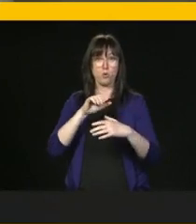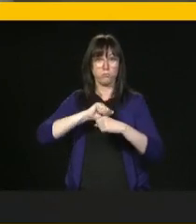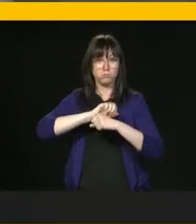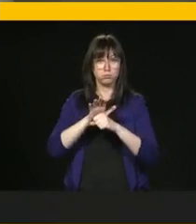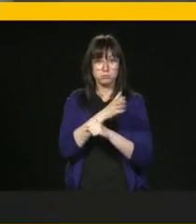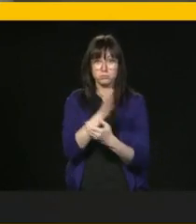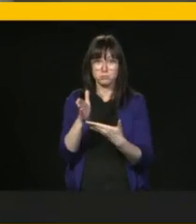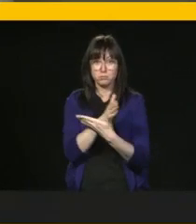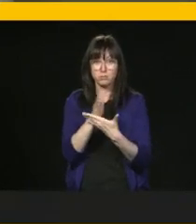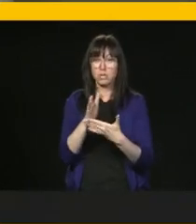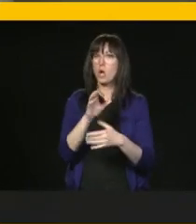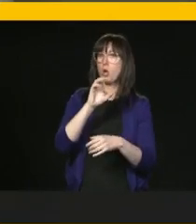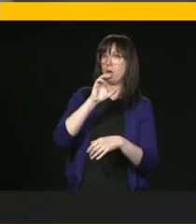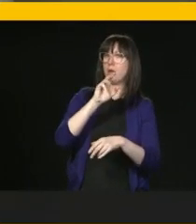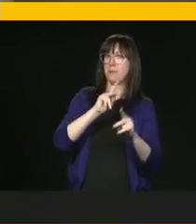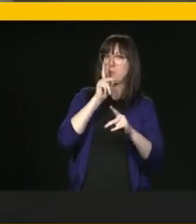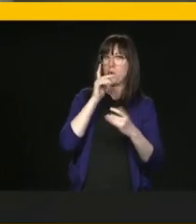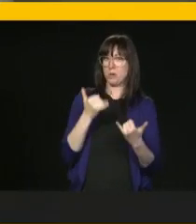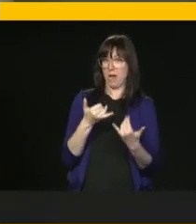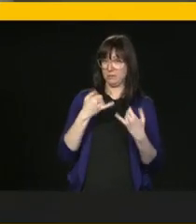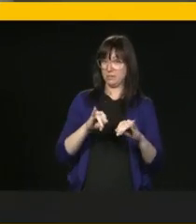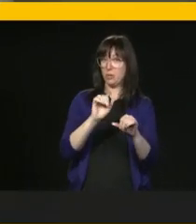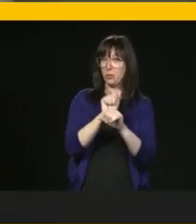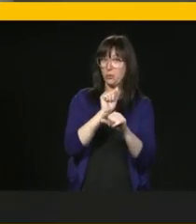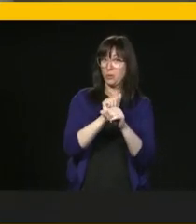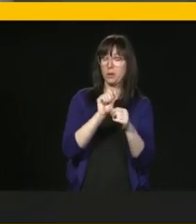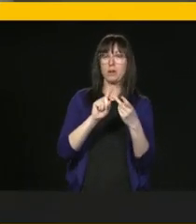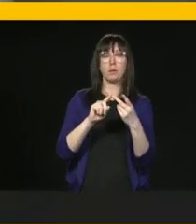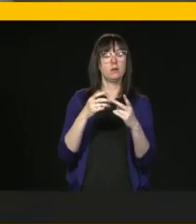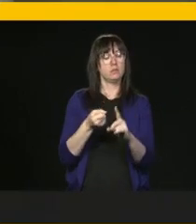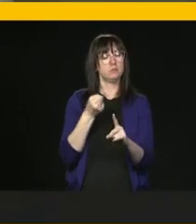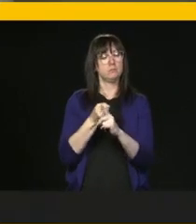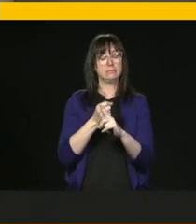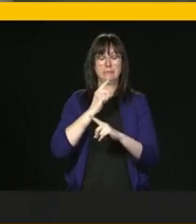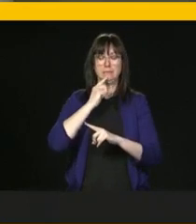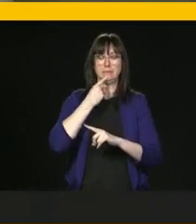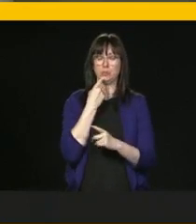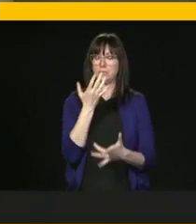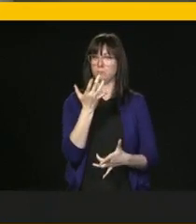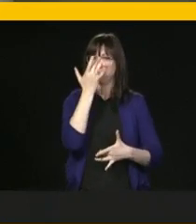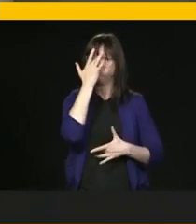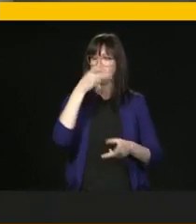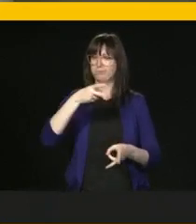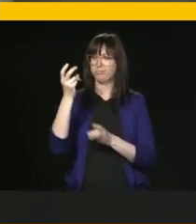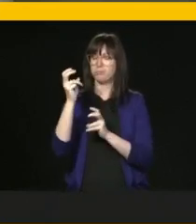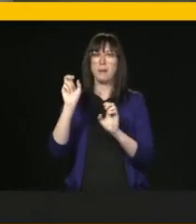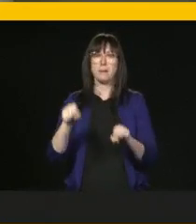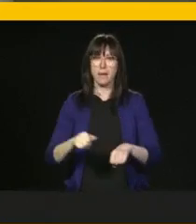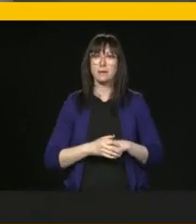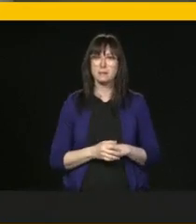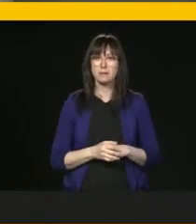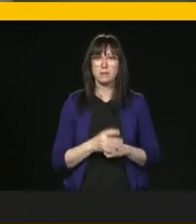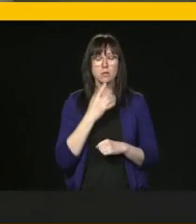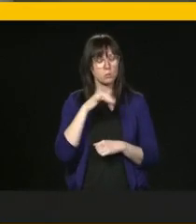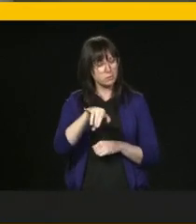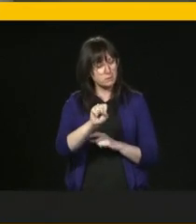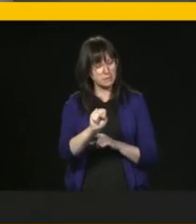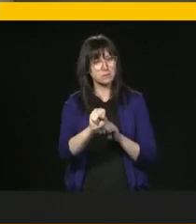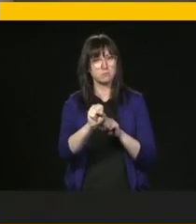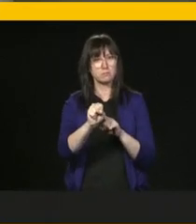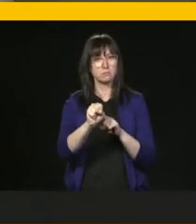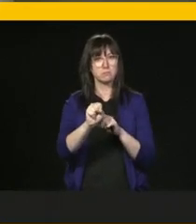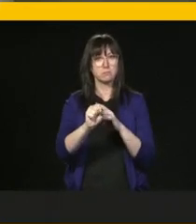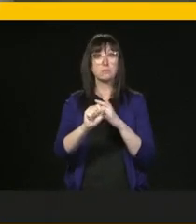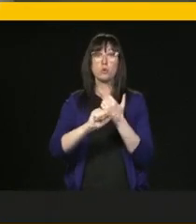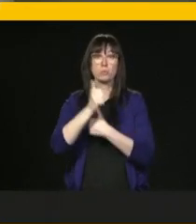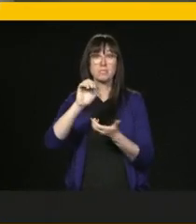and can have very serious complications as a result of this illness. So yes, of course, the risk of dying is much greater if you're older